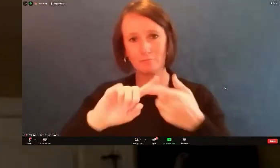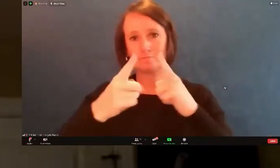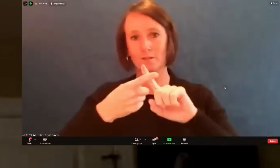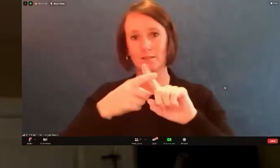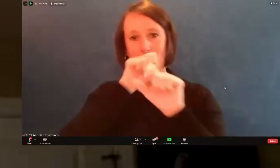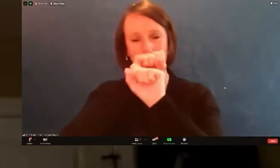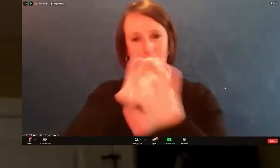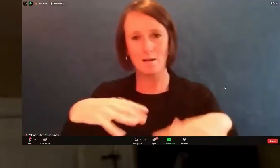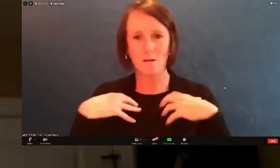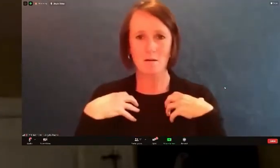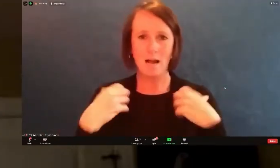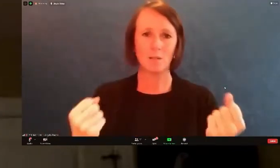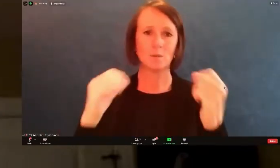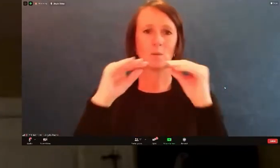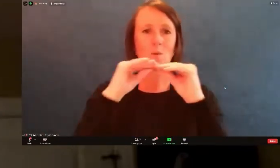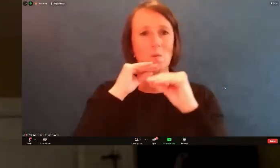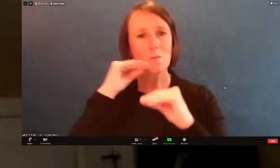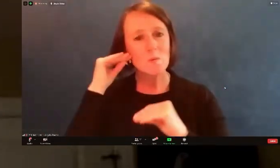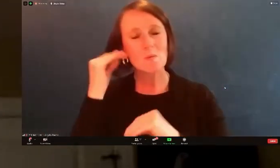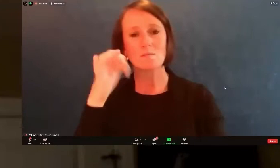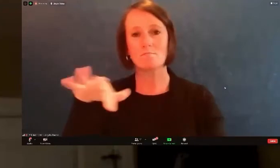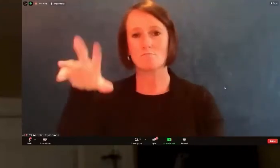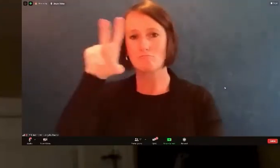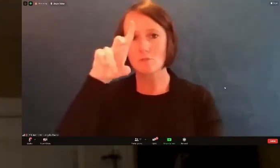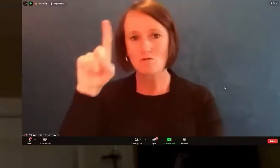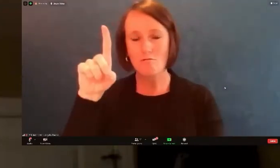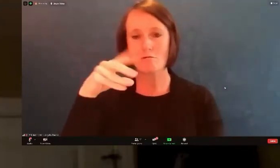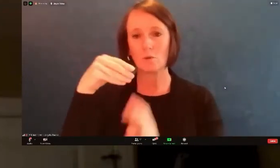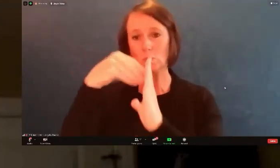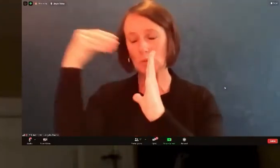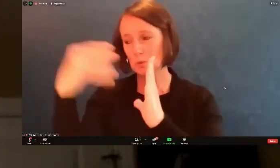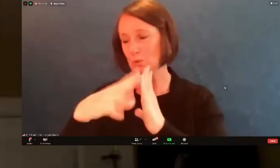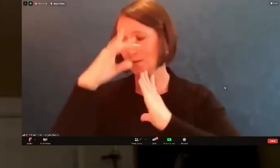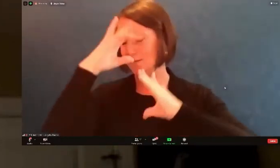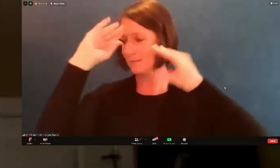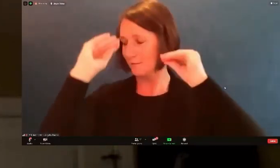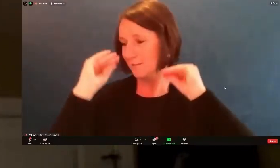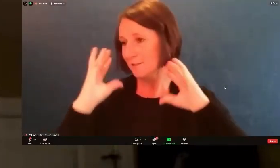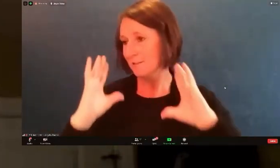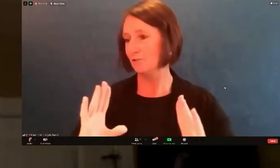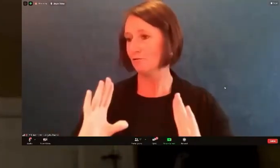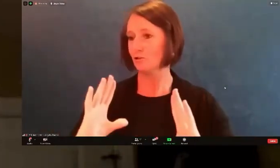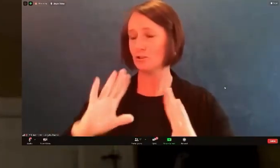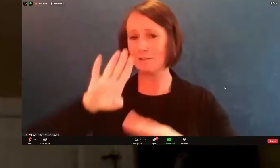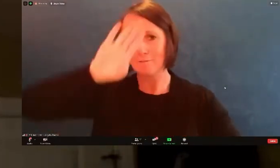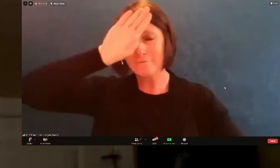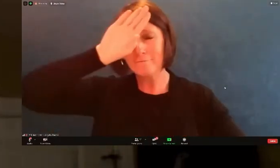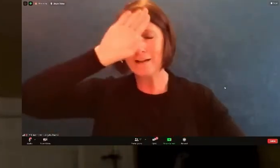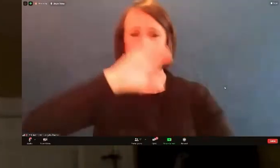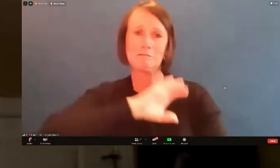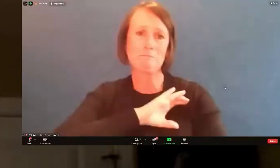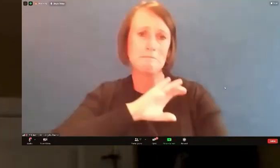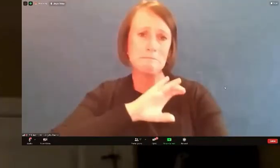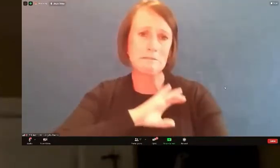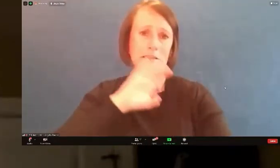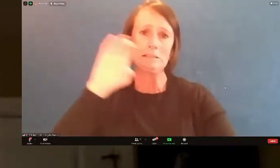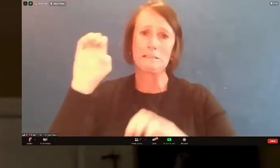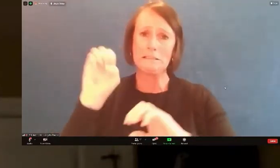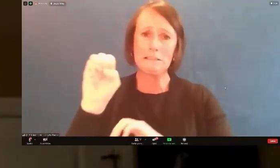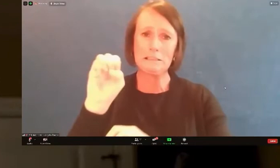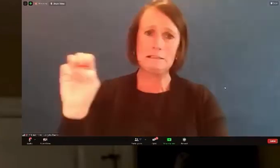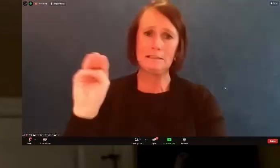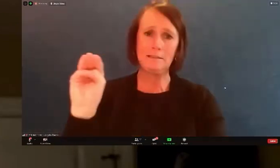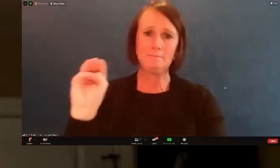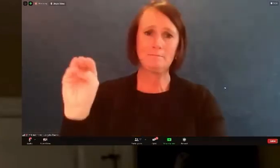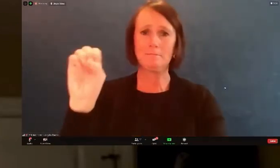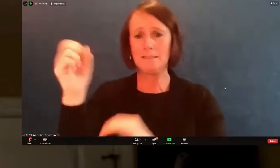health, your homes, your yards, your fellow students, your teachers, the first responders, the firefighters, everybody. We're all in